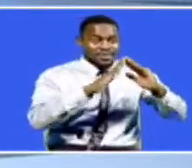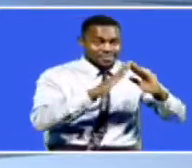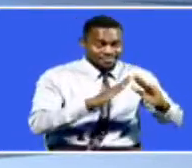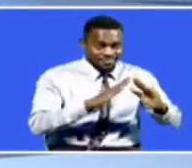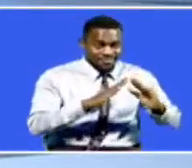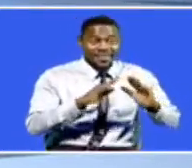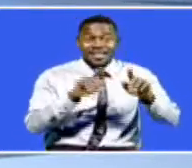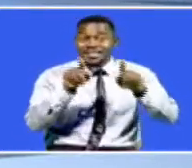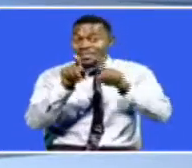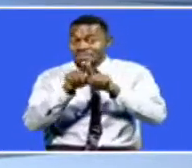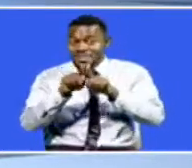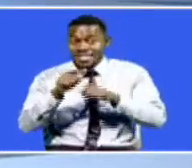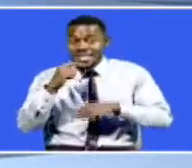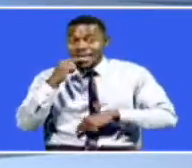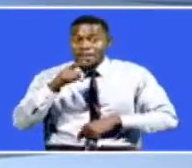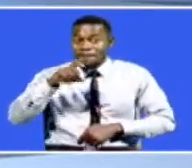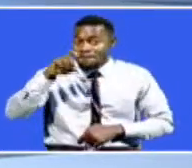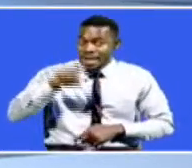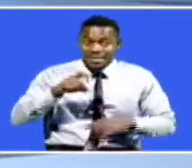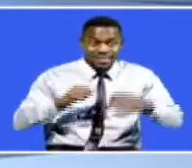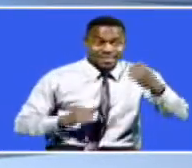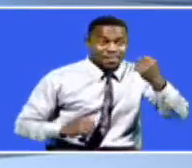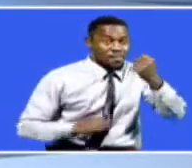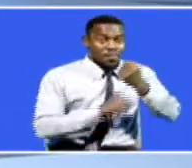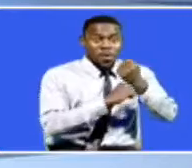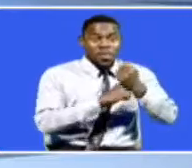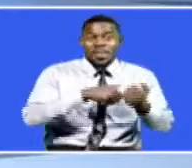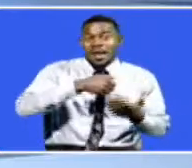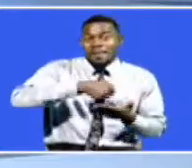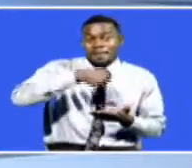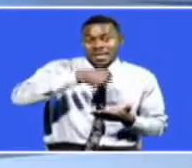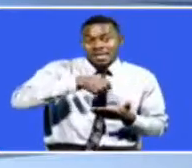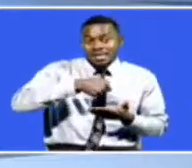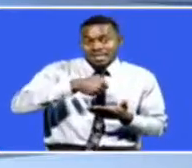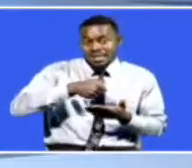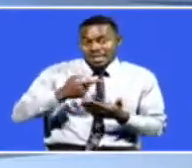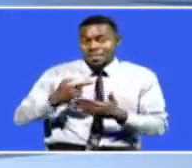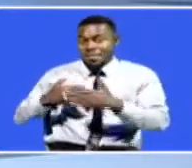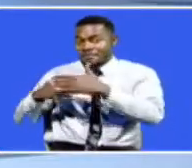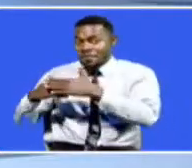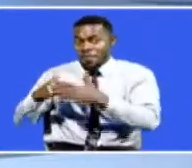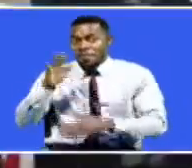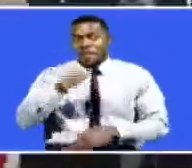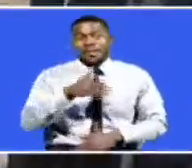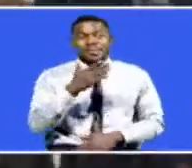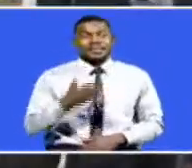to sponsor the affordable housing bill currently before parliament.